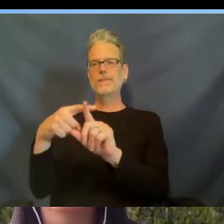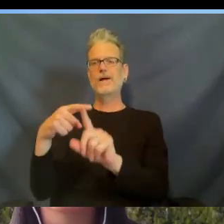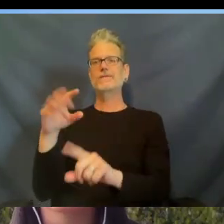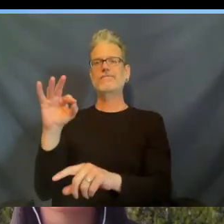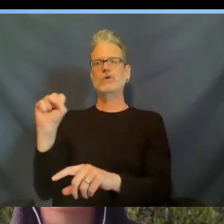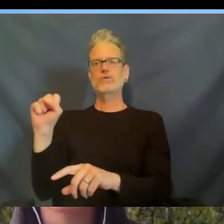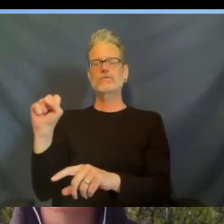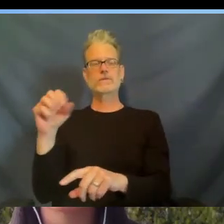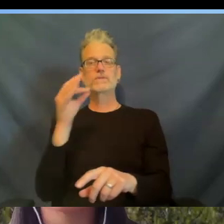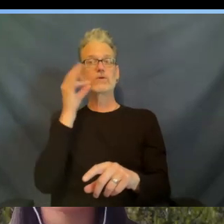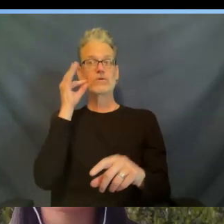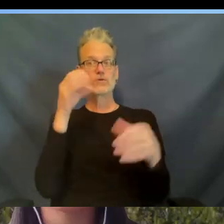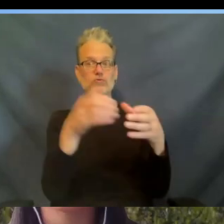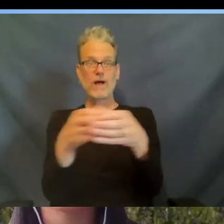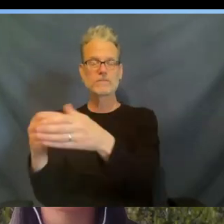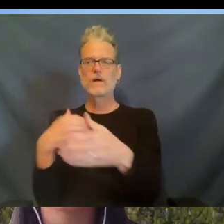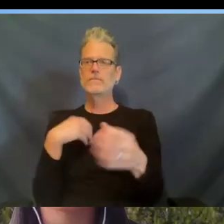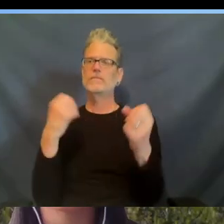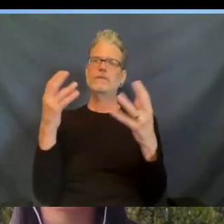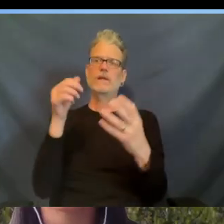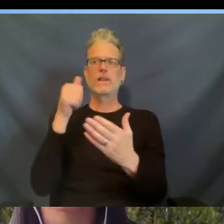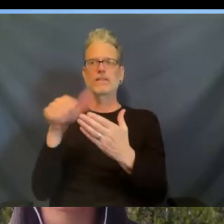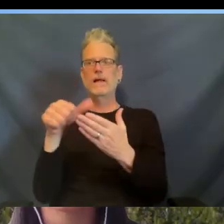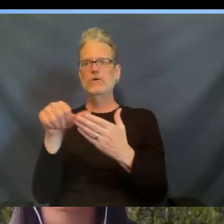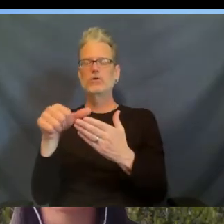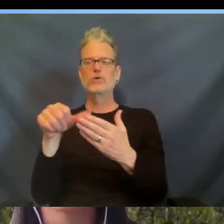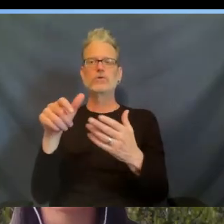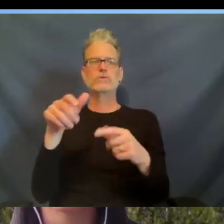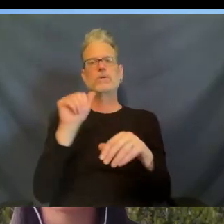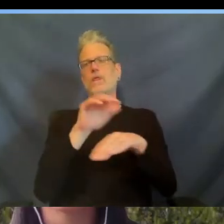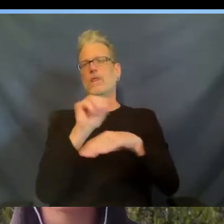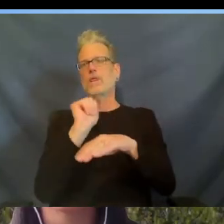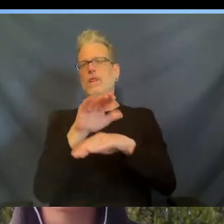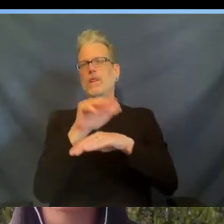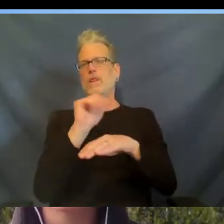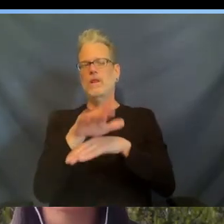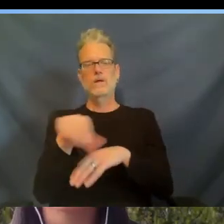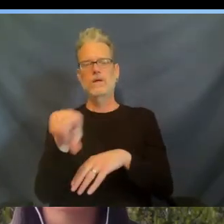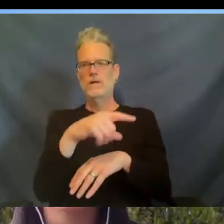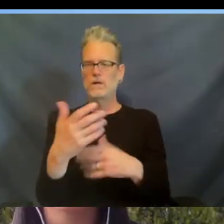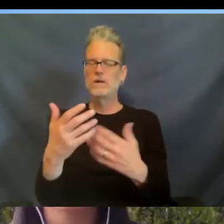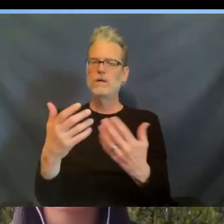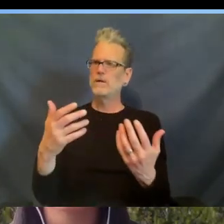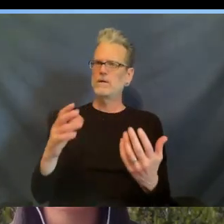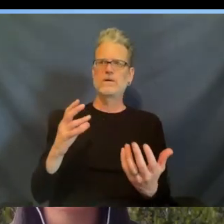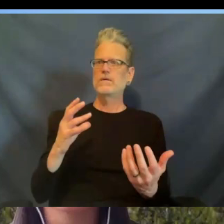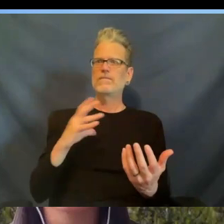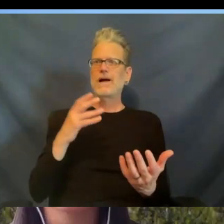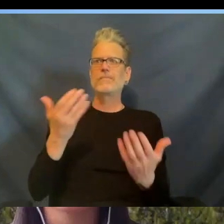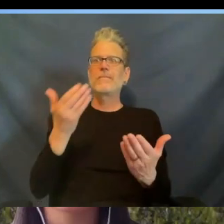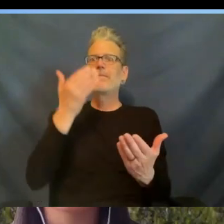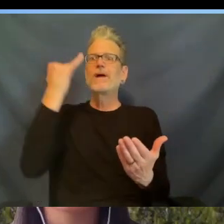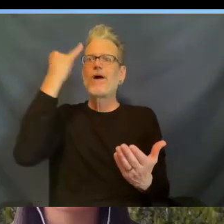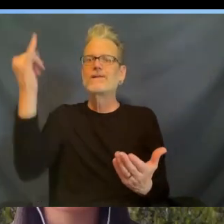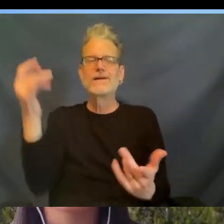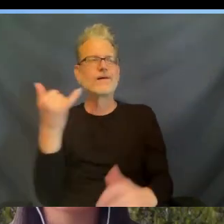tribes get so many letters, they get inundated with letters into inboxes. So it doesn't hurt to pick up the phone and call folks